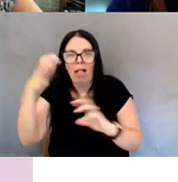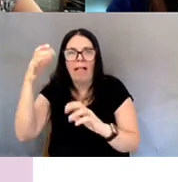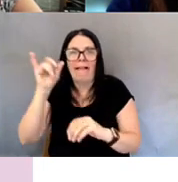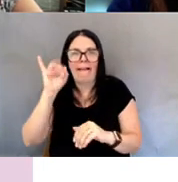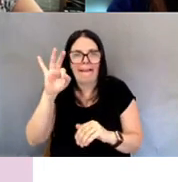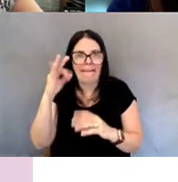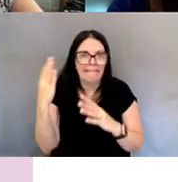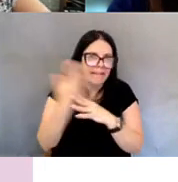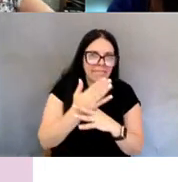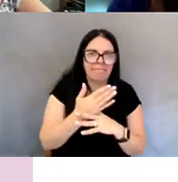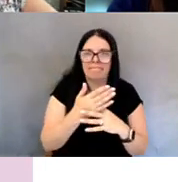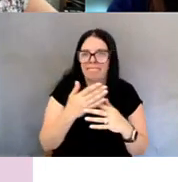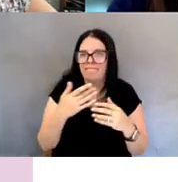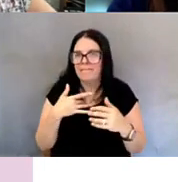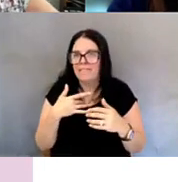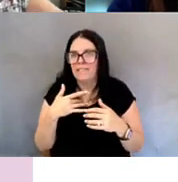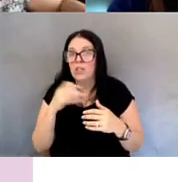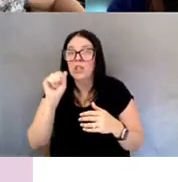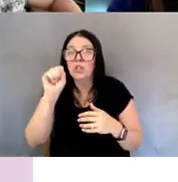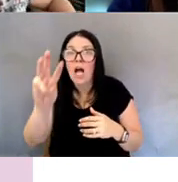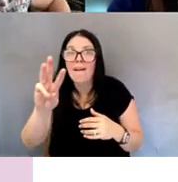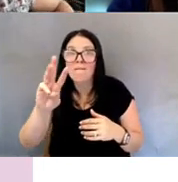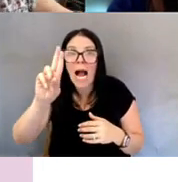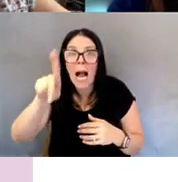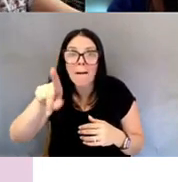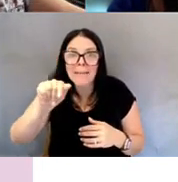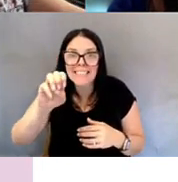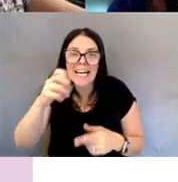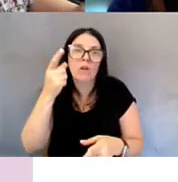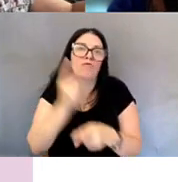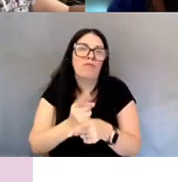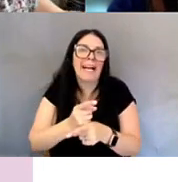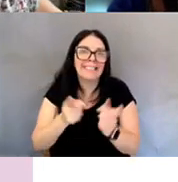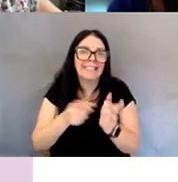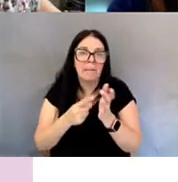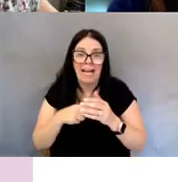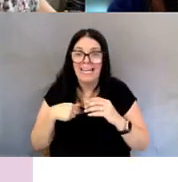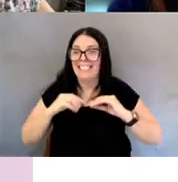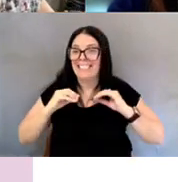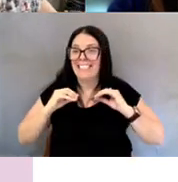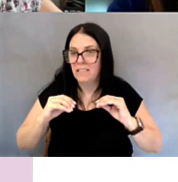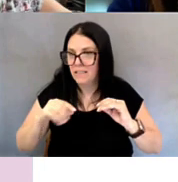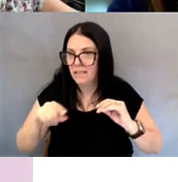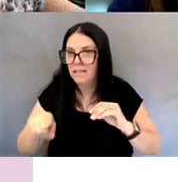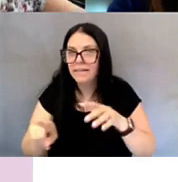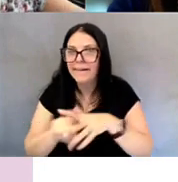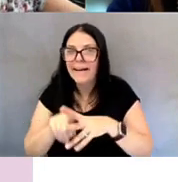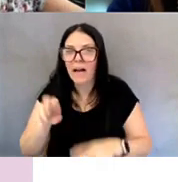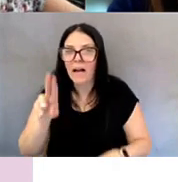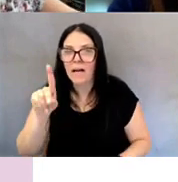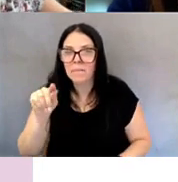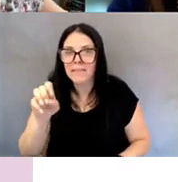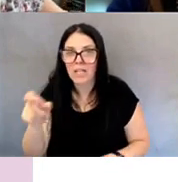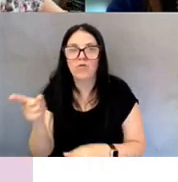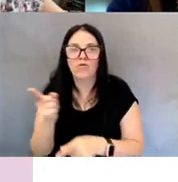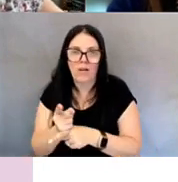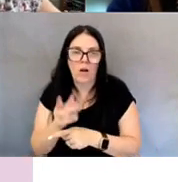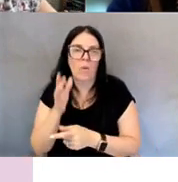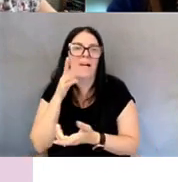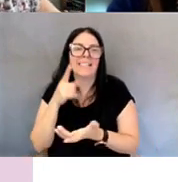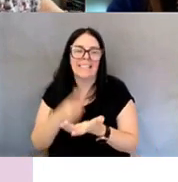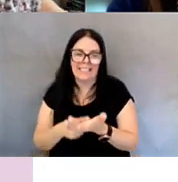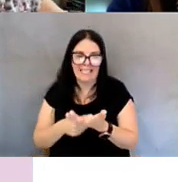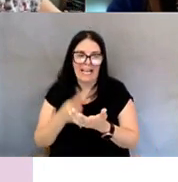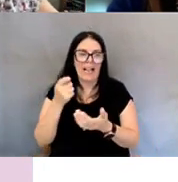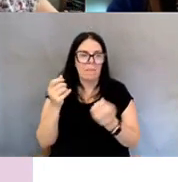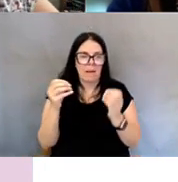distractions, software updates, oh, you bet. There can be bottlenecks. Georgina, we'll talk about more